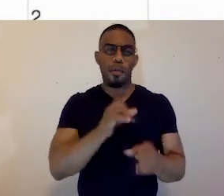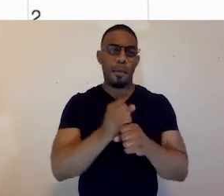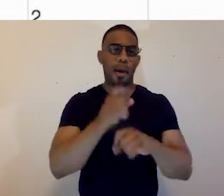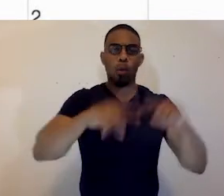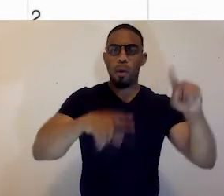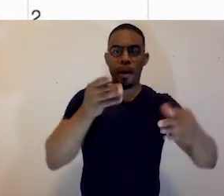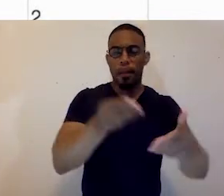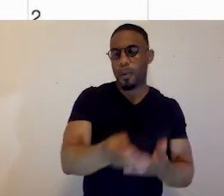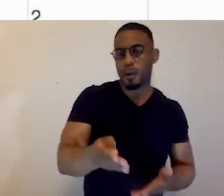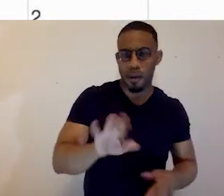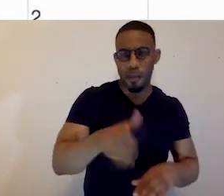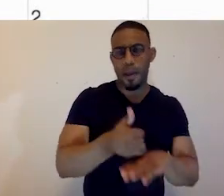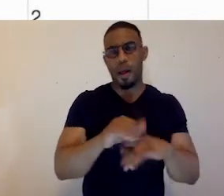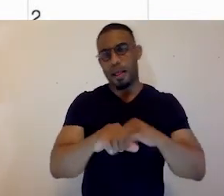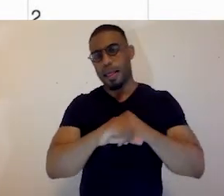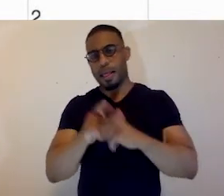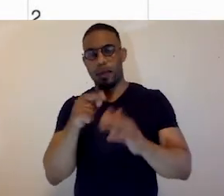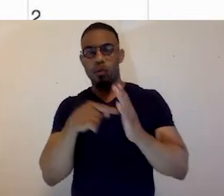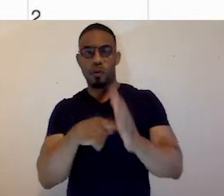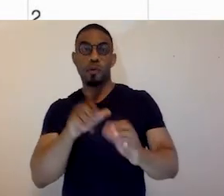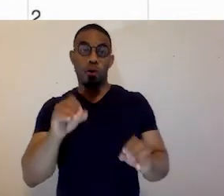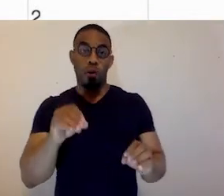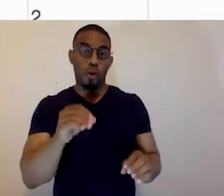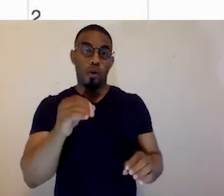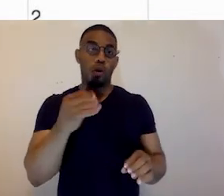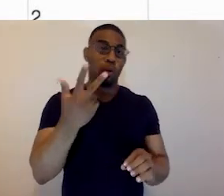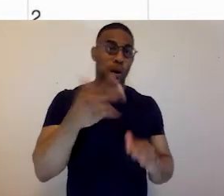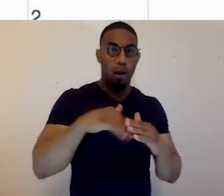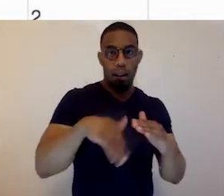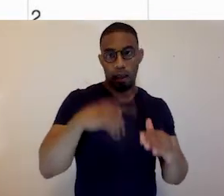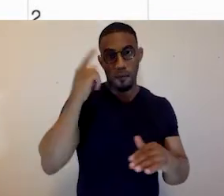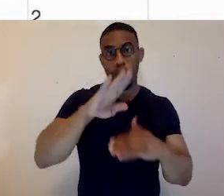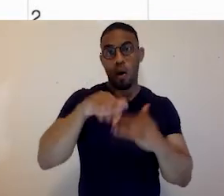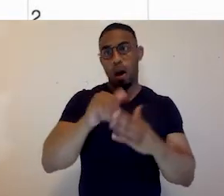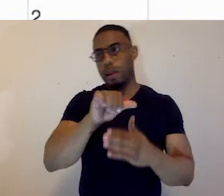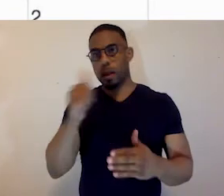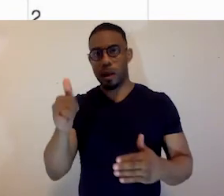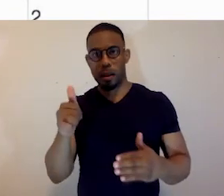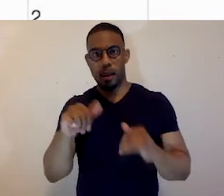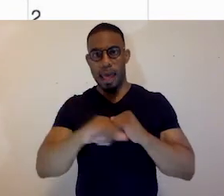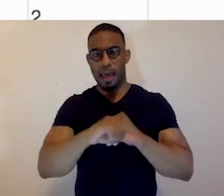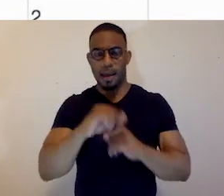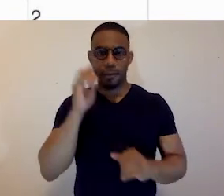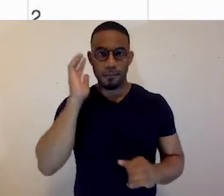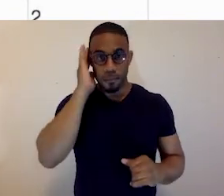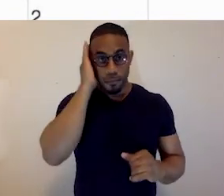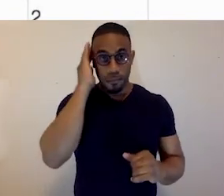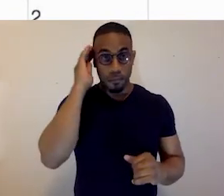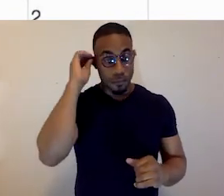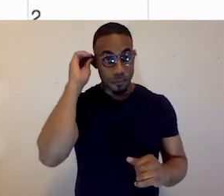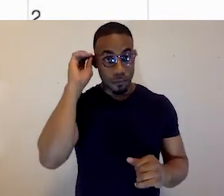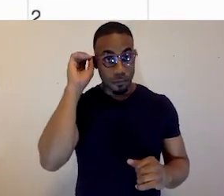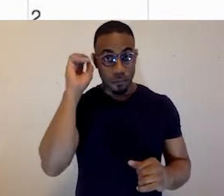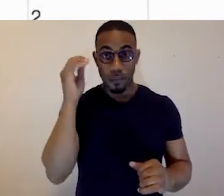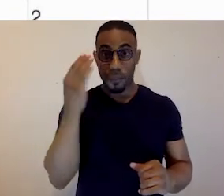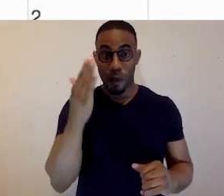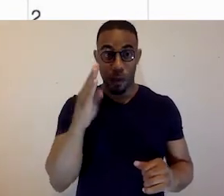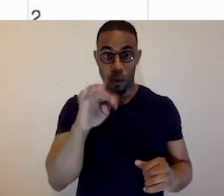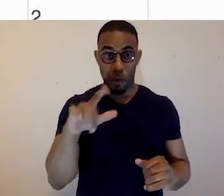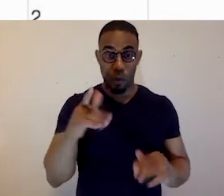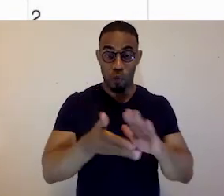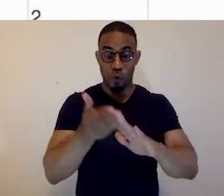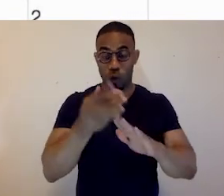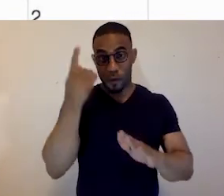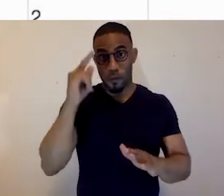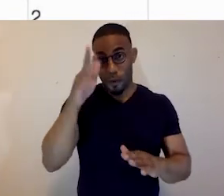random purchases based on the ad they were shown. So 3 or less for all the other ads. A similar pool was